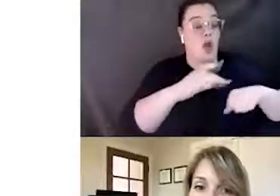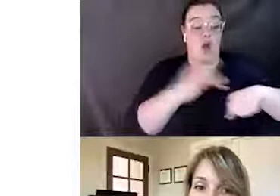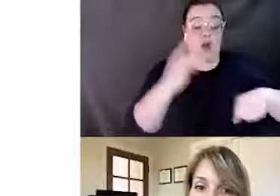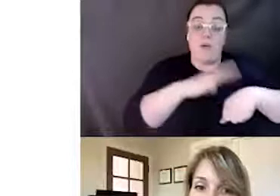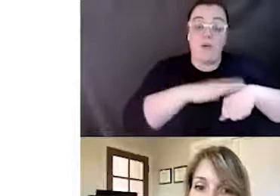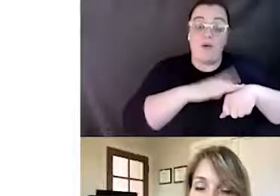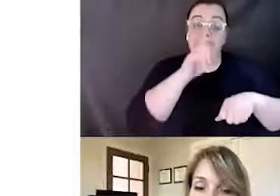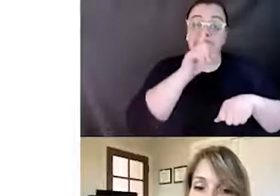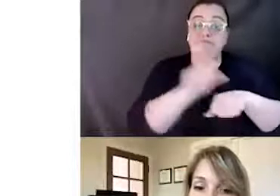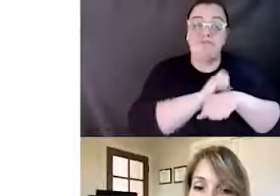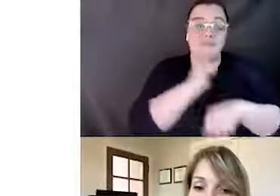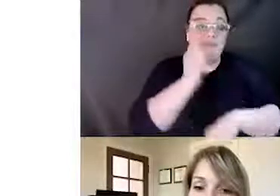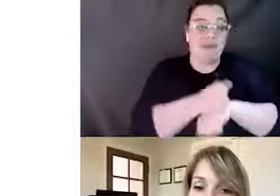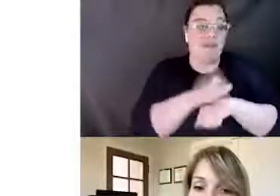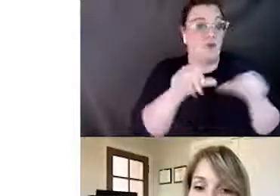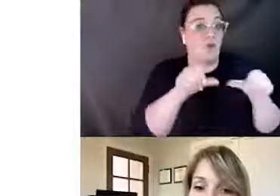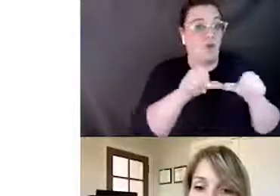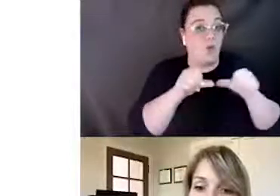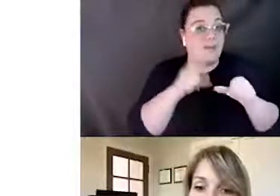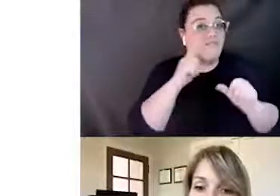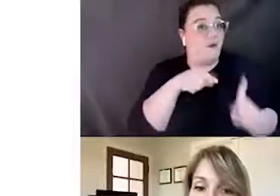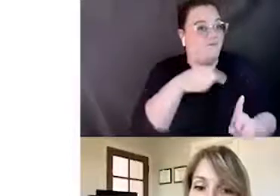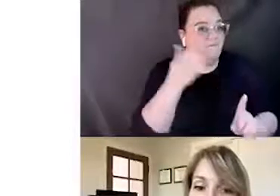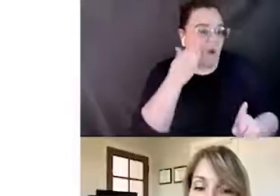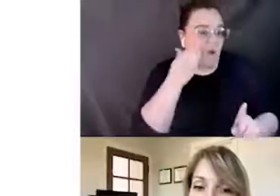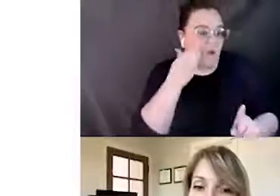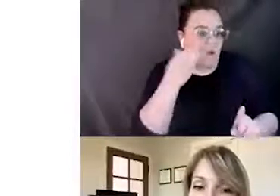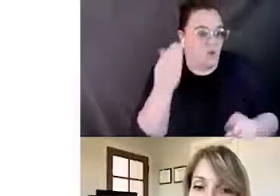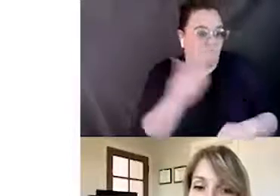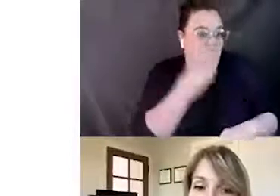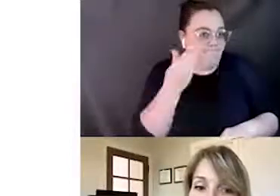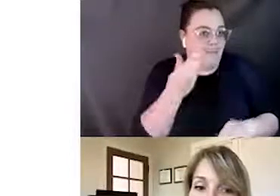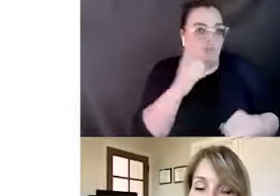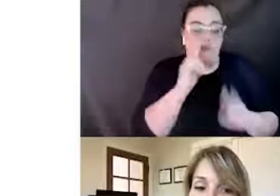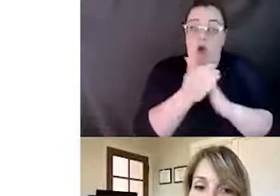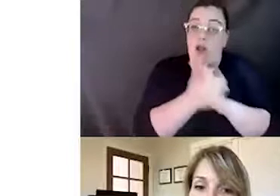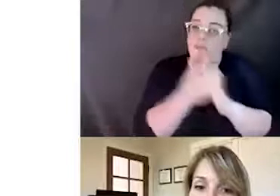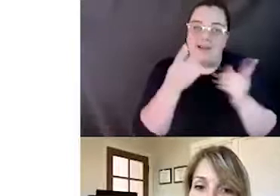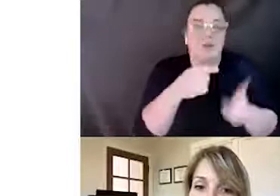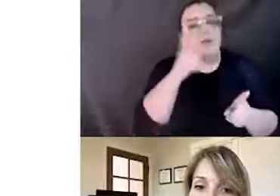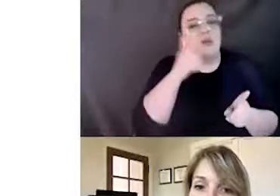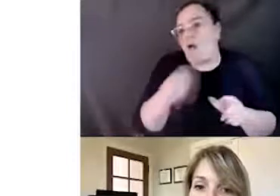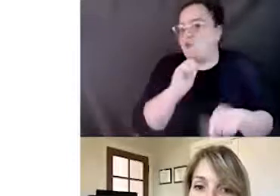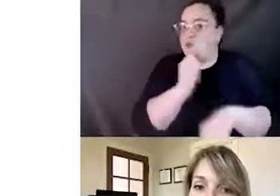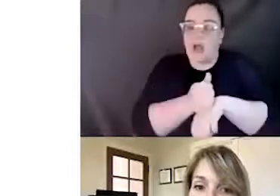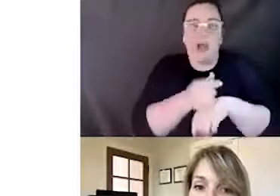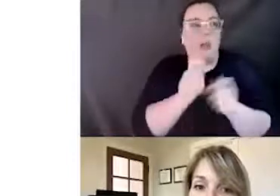is based on location services for the phone. So that's an automated service that doesn't need to be